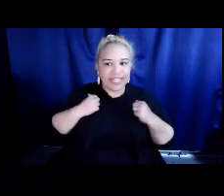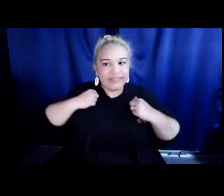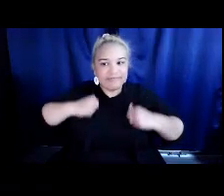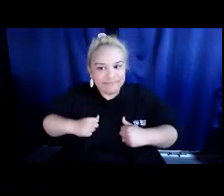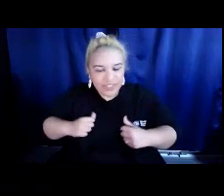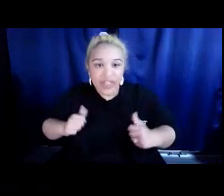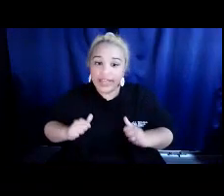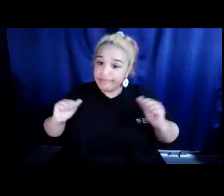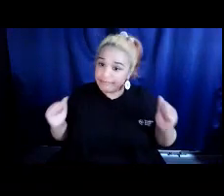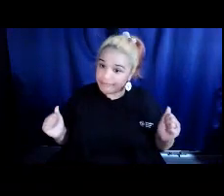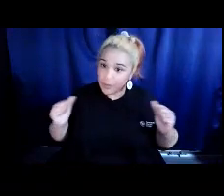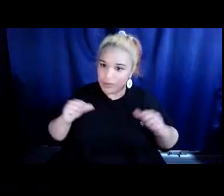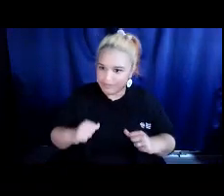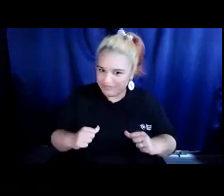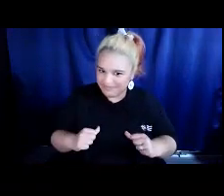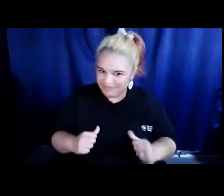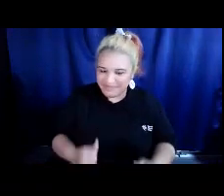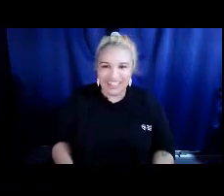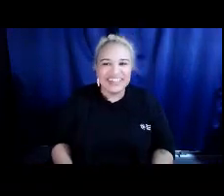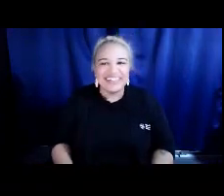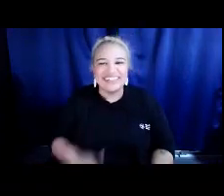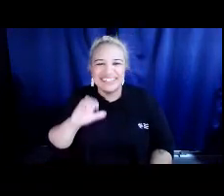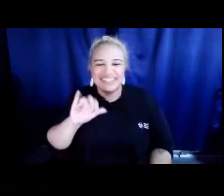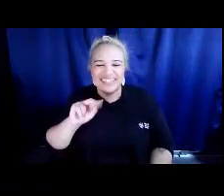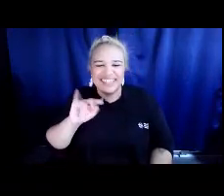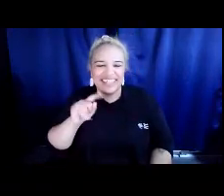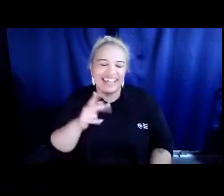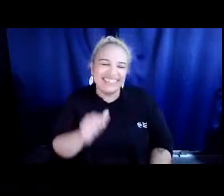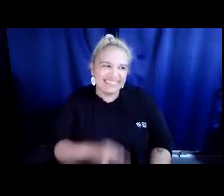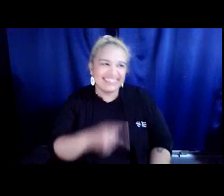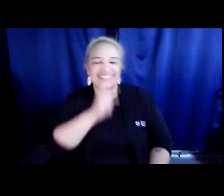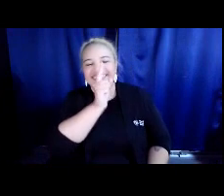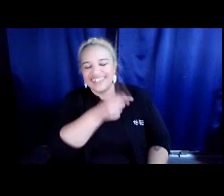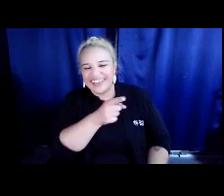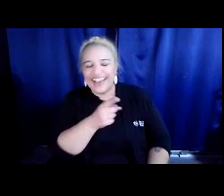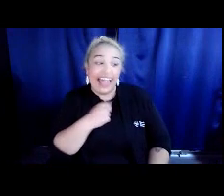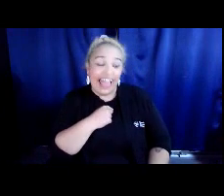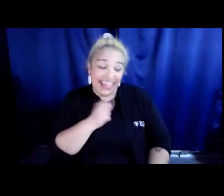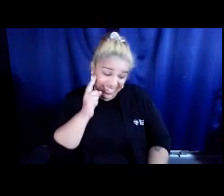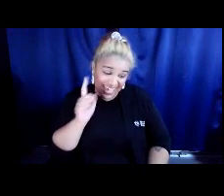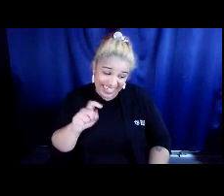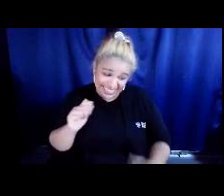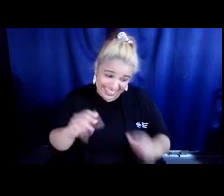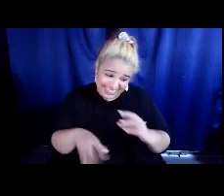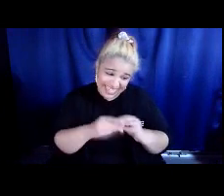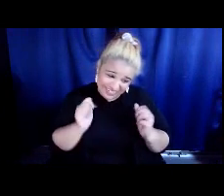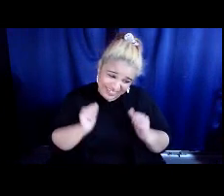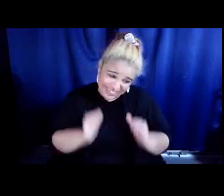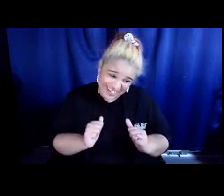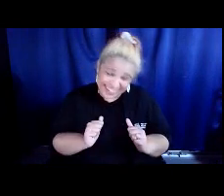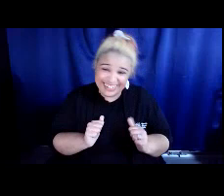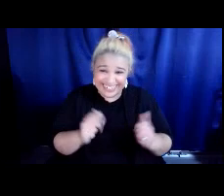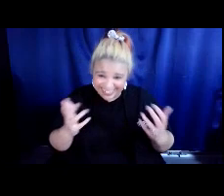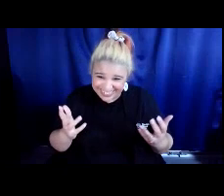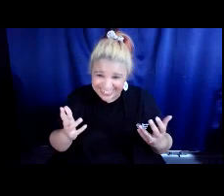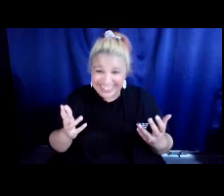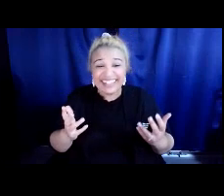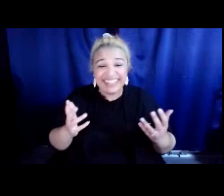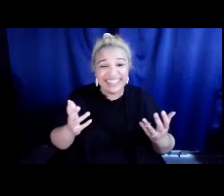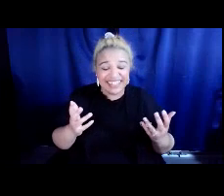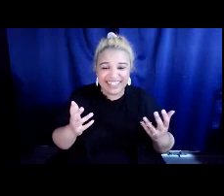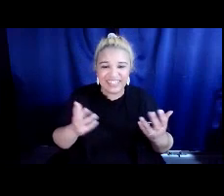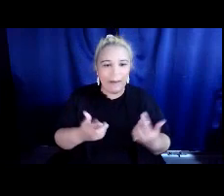those questions to highlight that everyone has sensory needs. When these needs rise to the level of a disability under the Americans with Disabilities